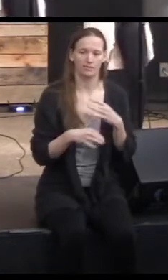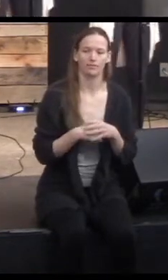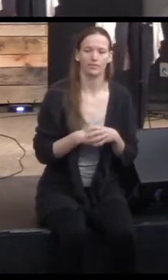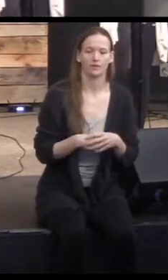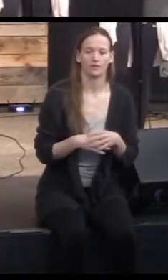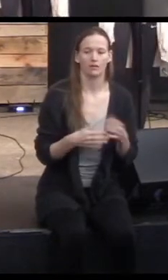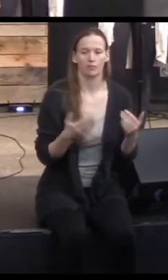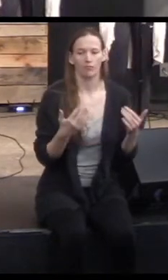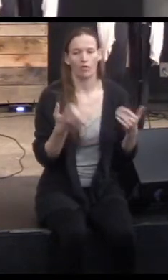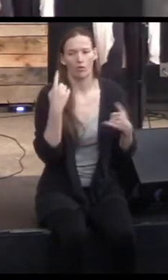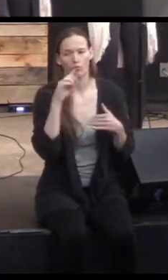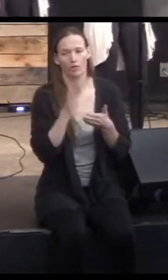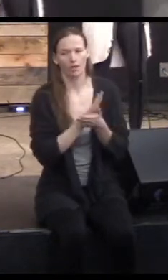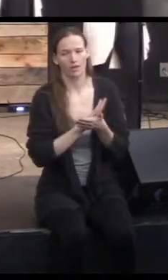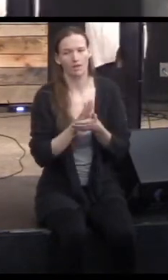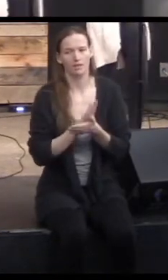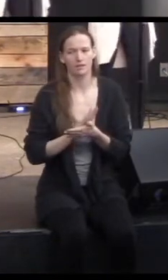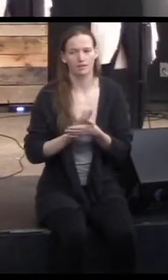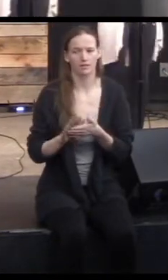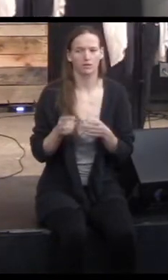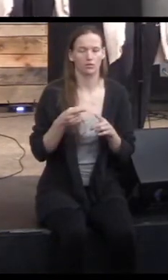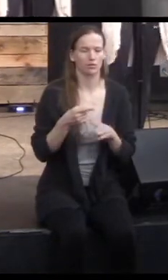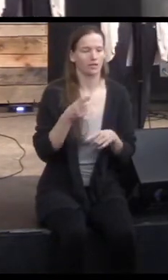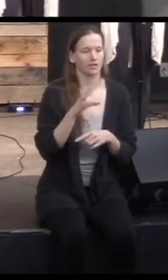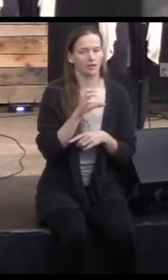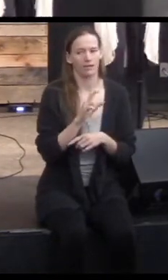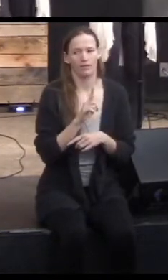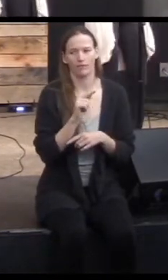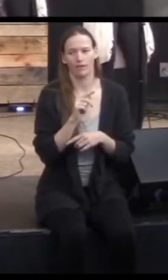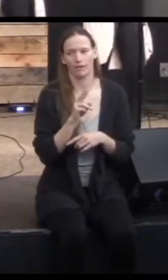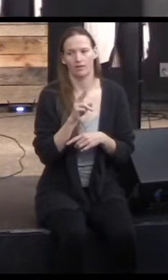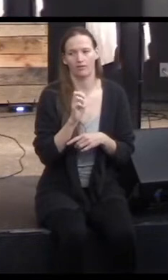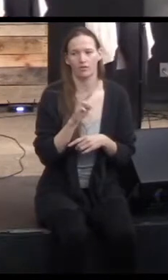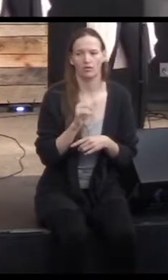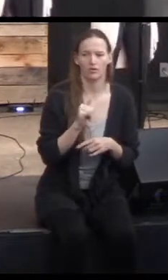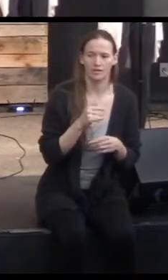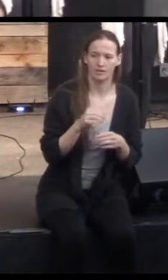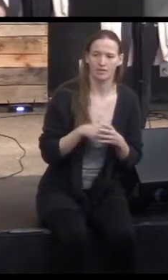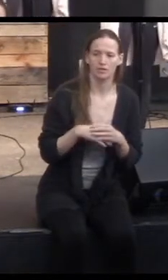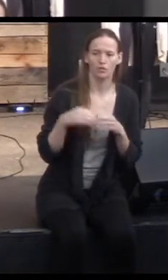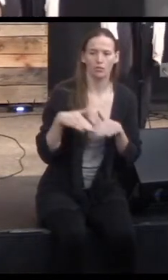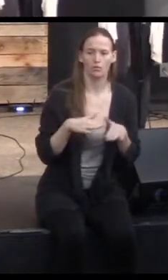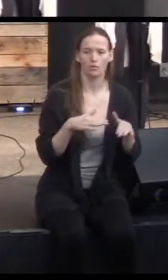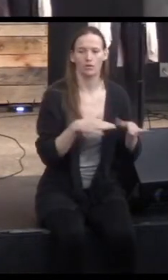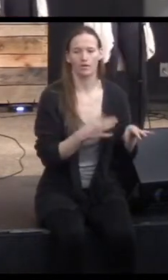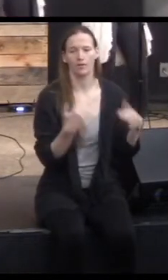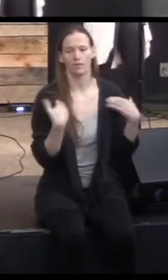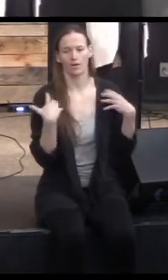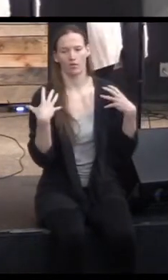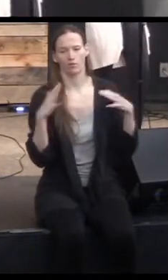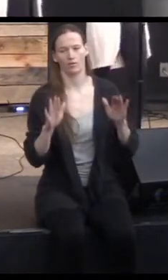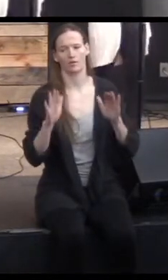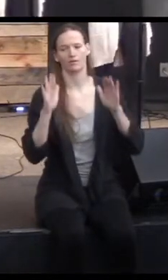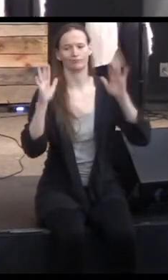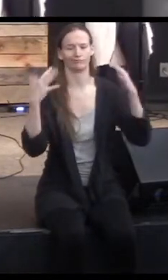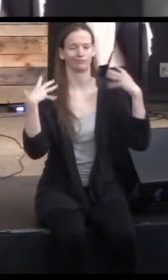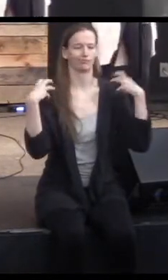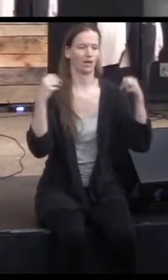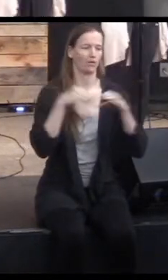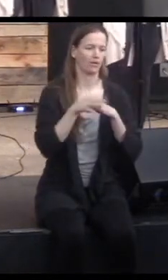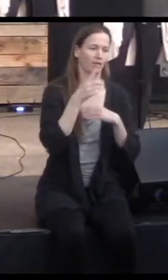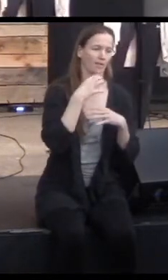blood. Come for a cleansing to Calvary's side. There is wonderful power in